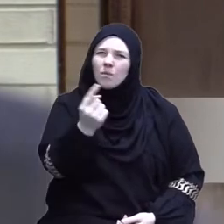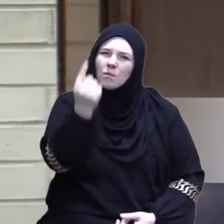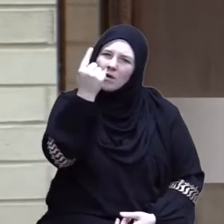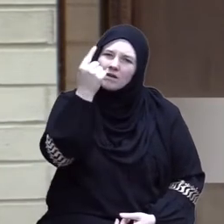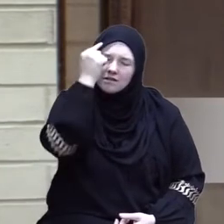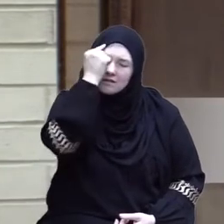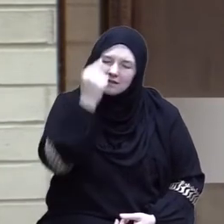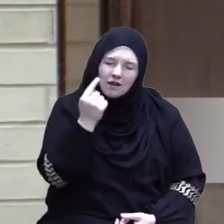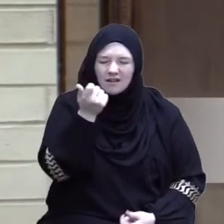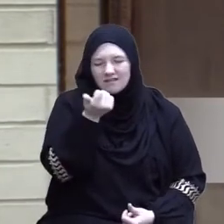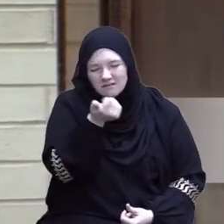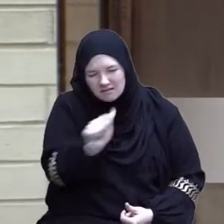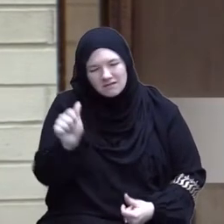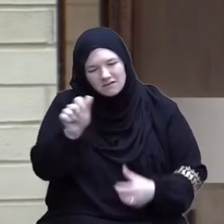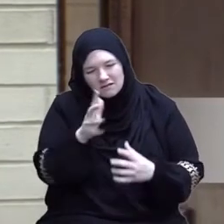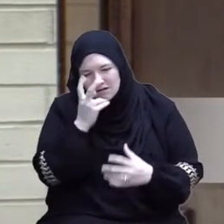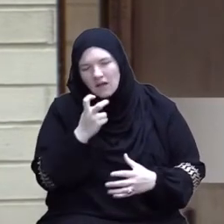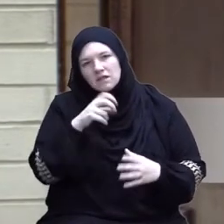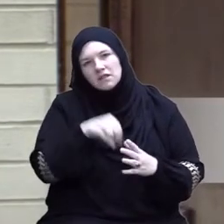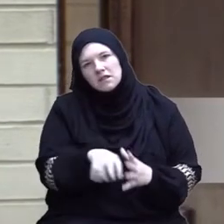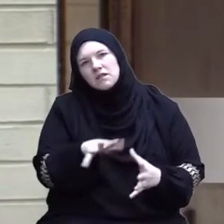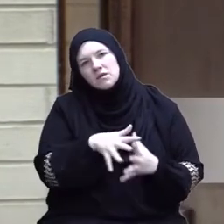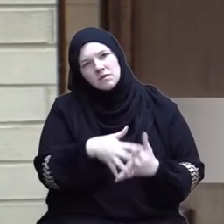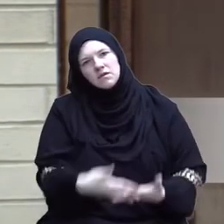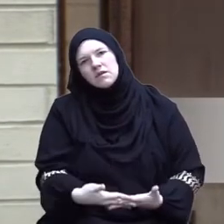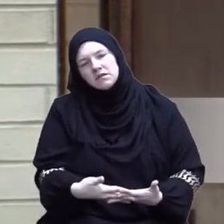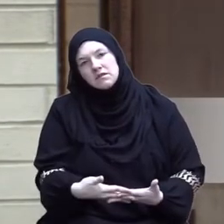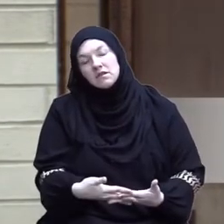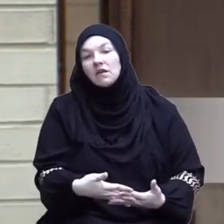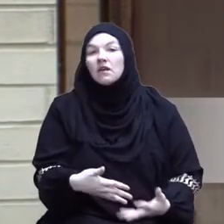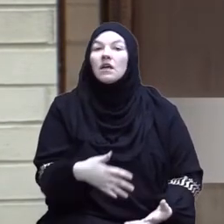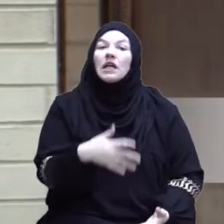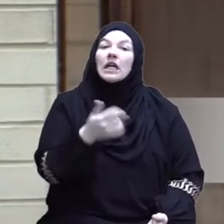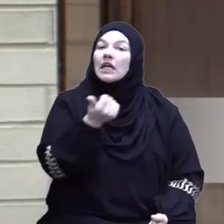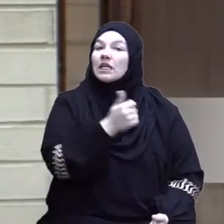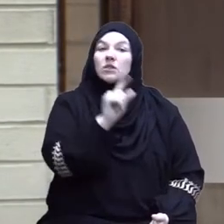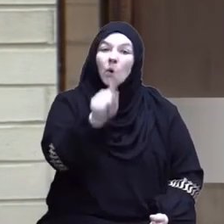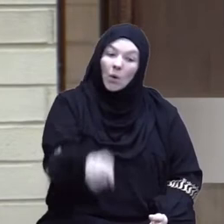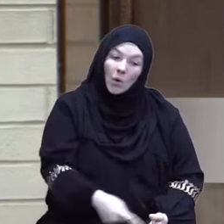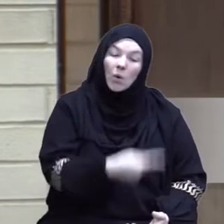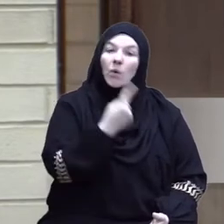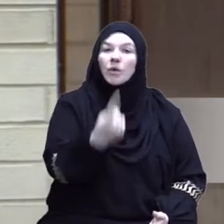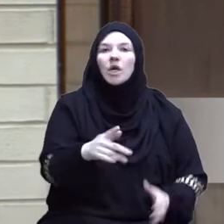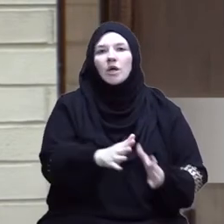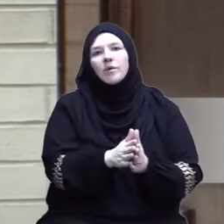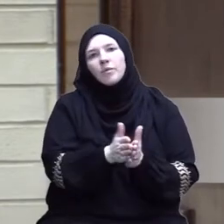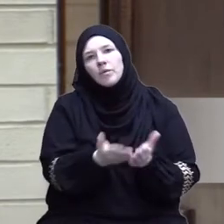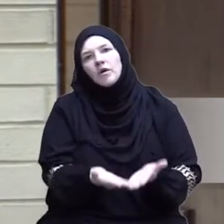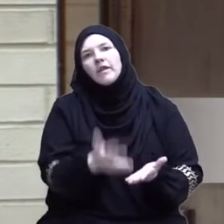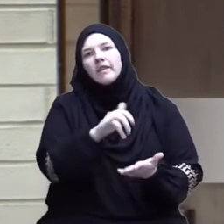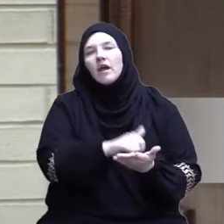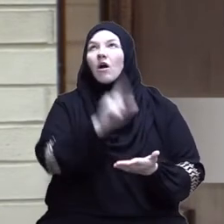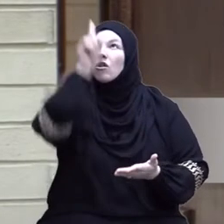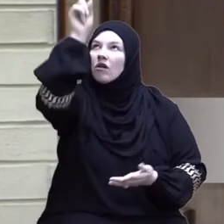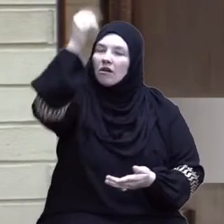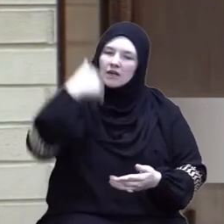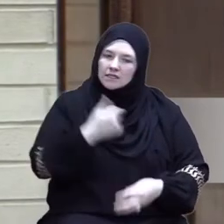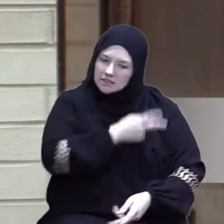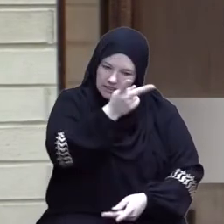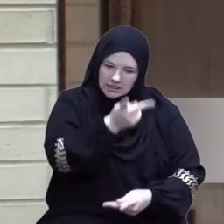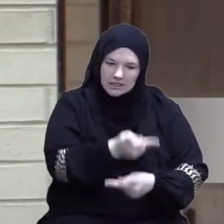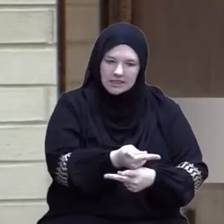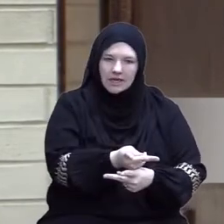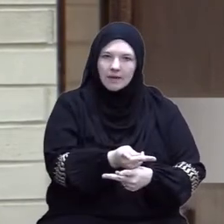about any single word in the Quran. And it is the only book that Allah has kept as